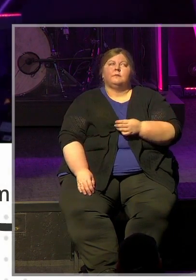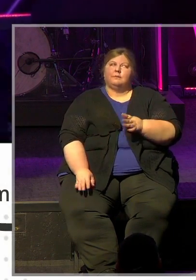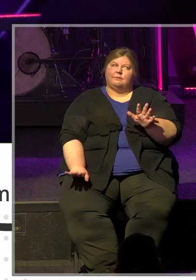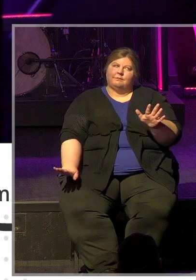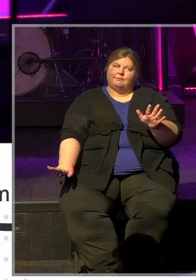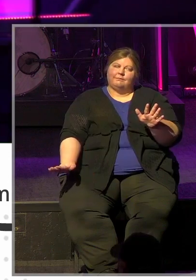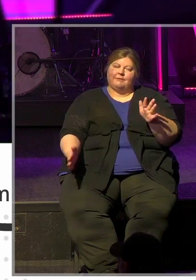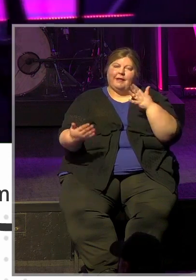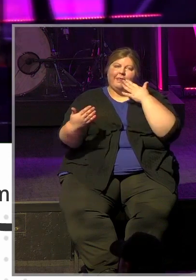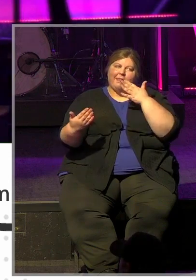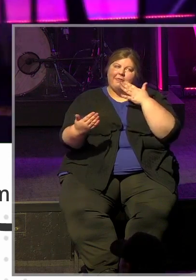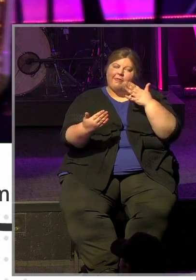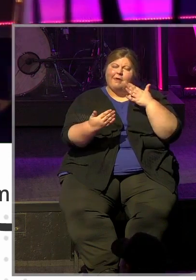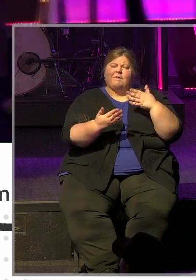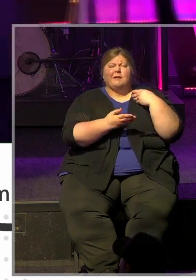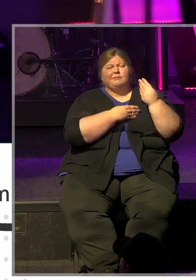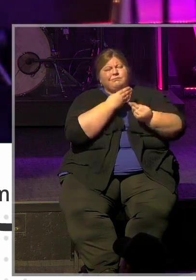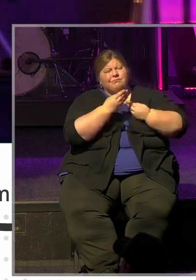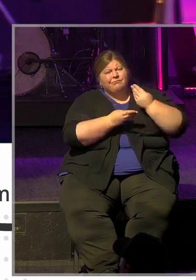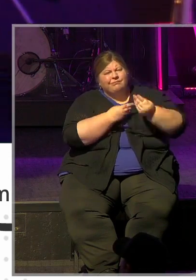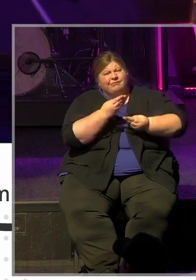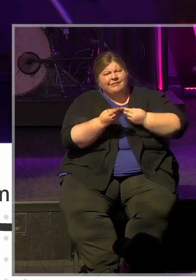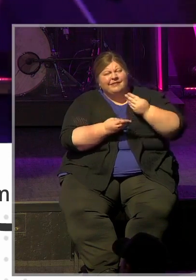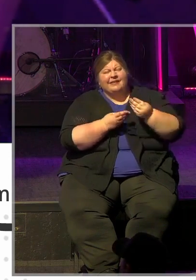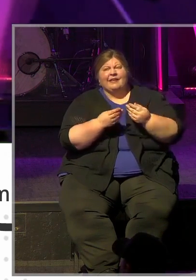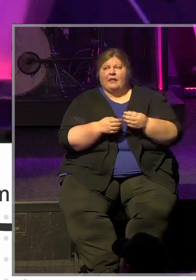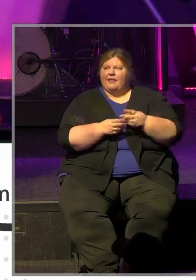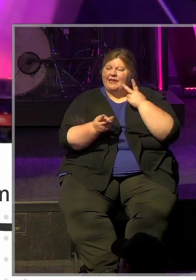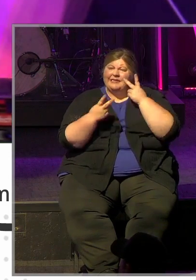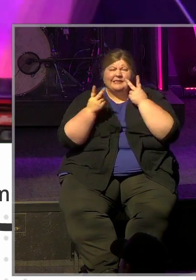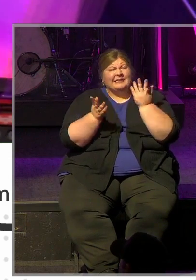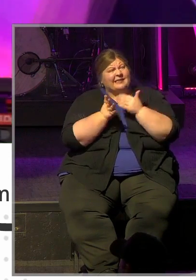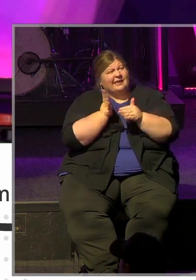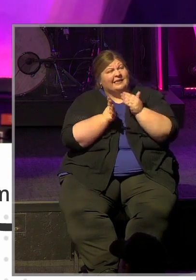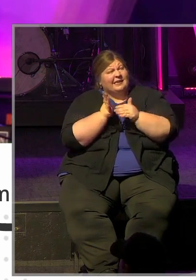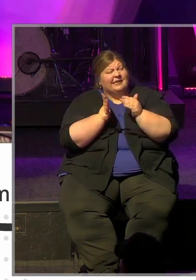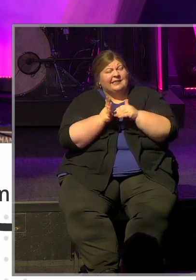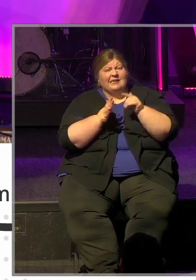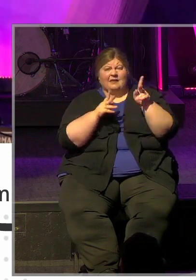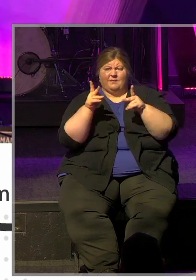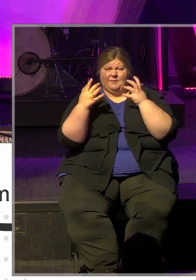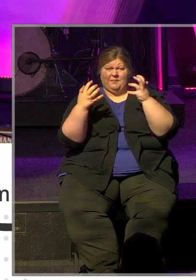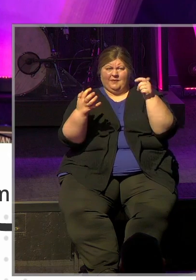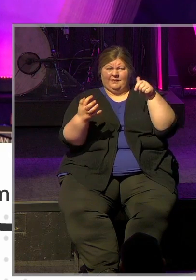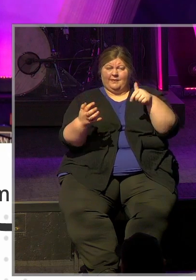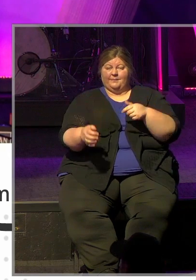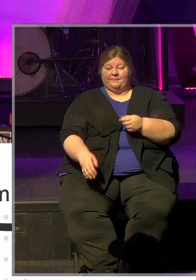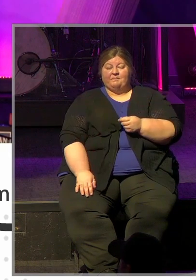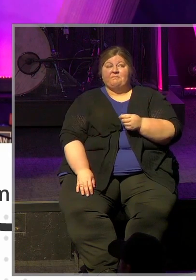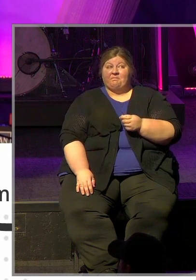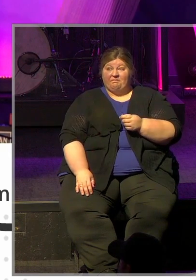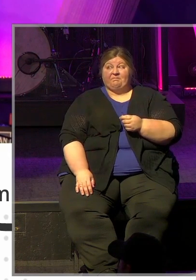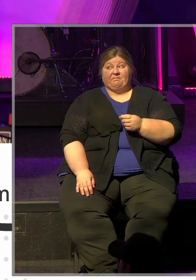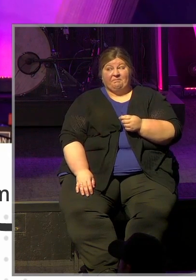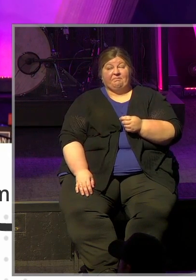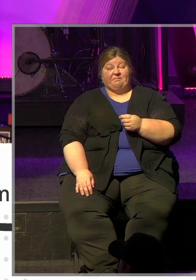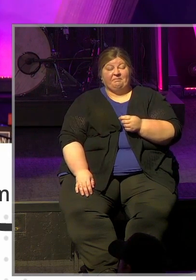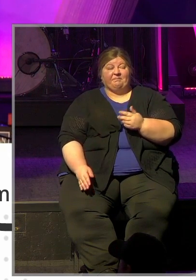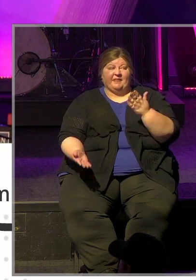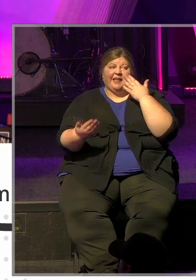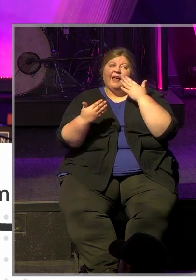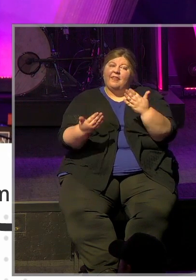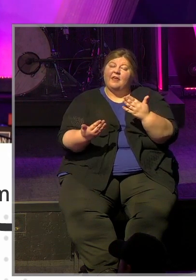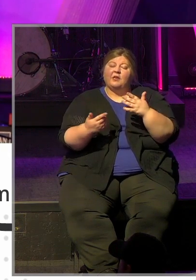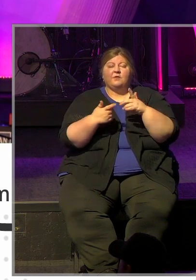much for the generosity that I've seen time and time again of this church. And I just want to thank you for